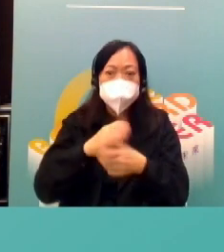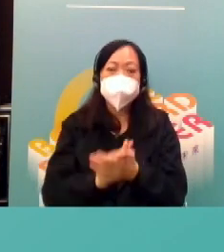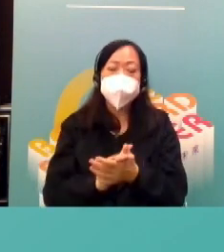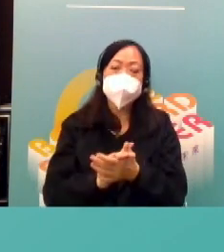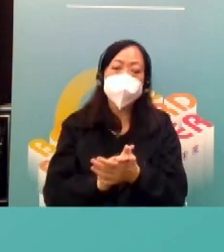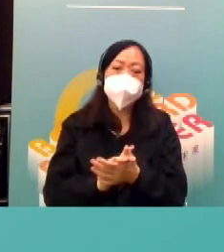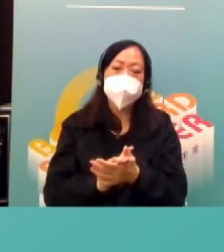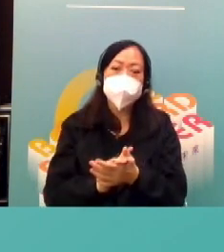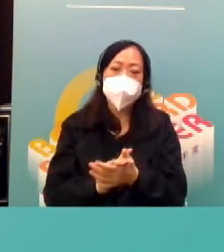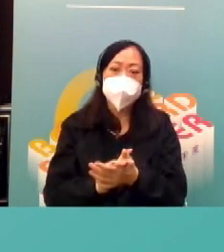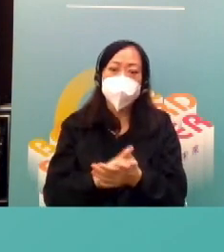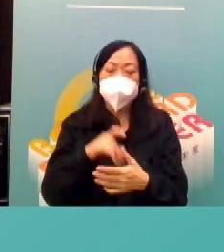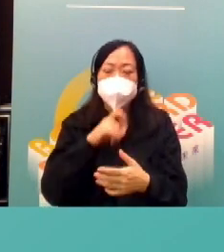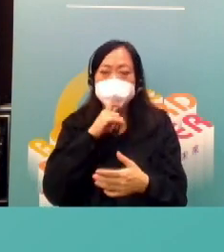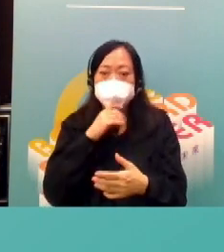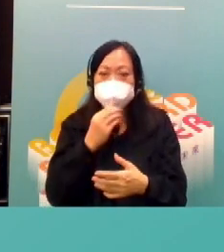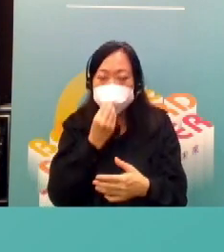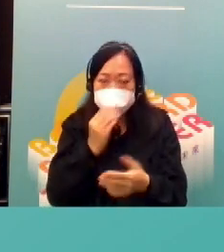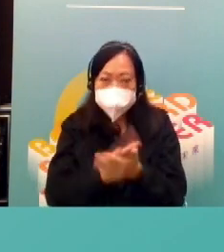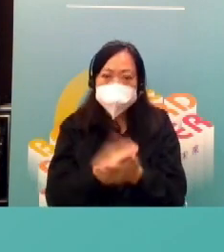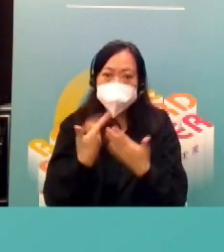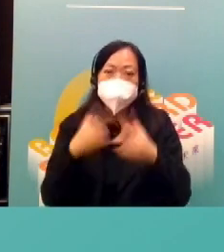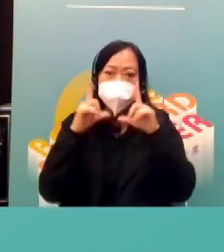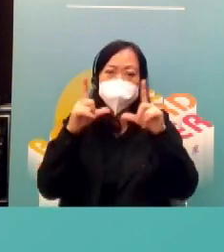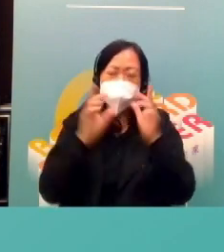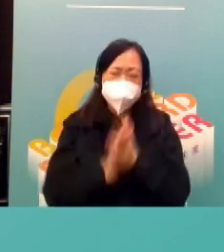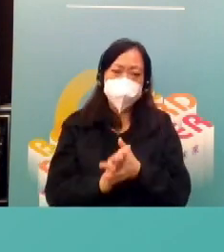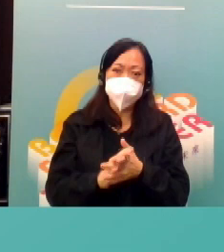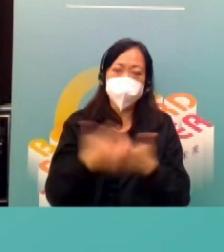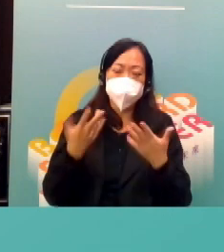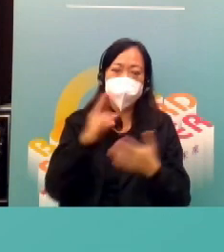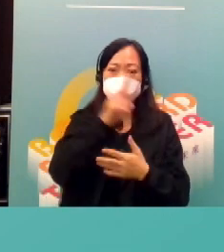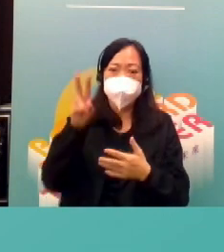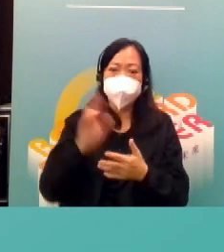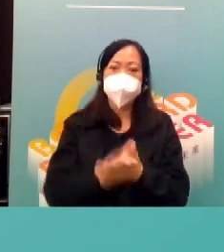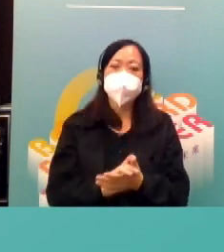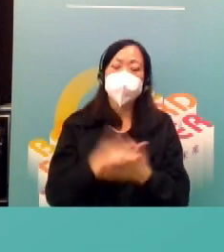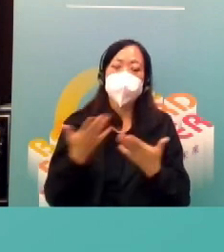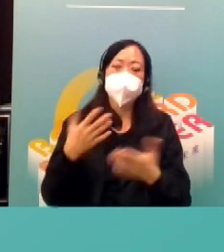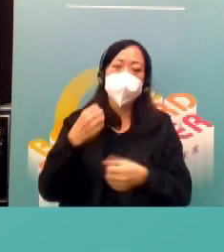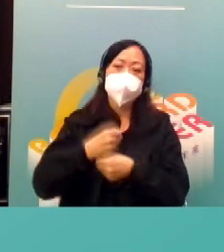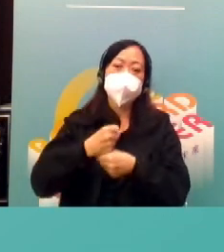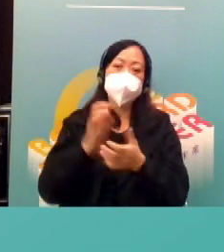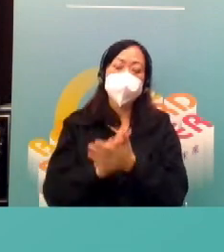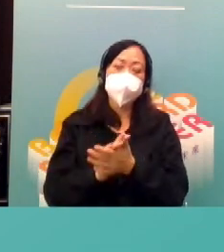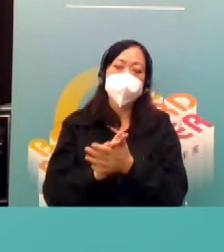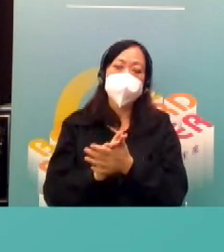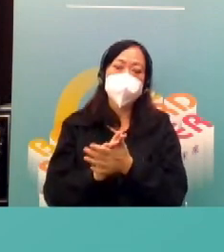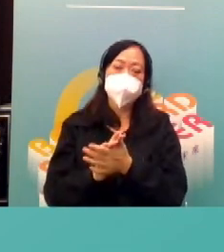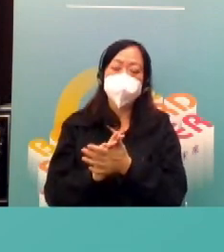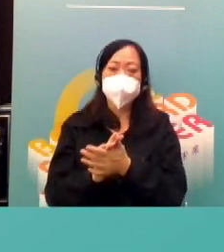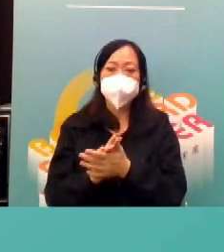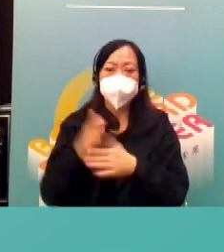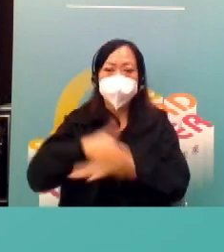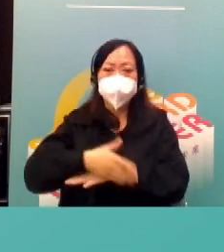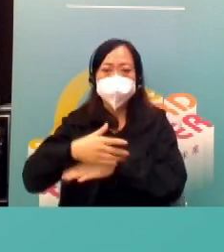been great to see a whole generation now of businesses and social enterprise leaders who want to help tackle these challenges,